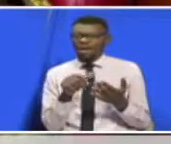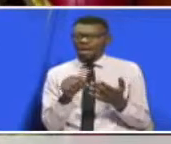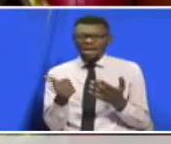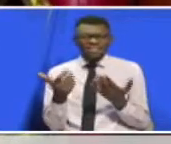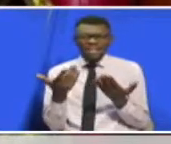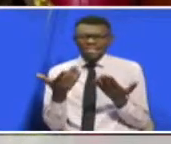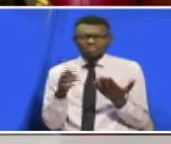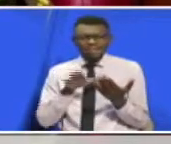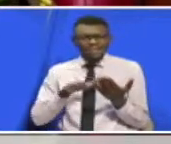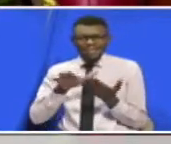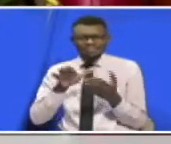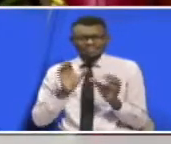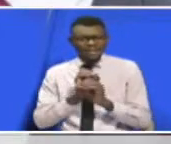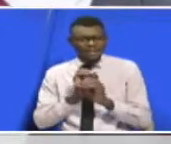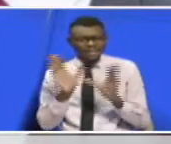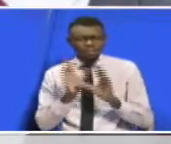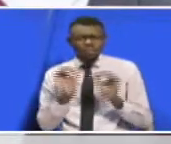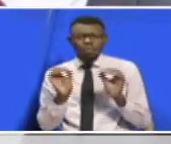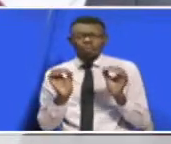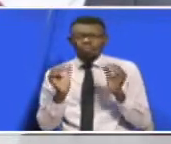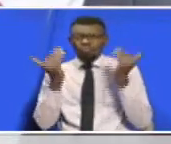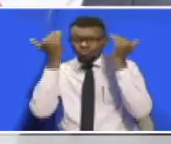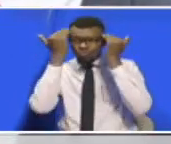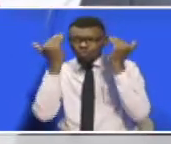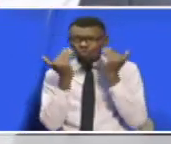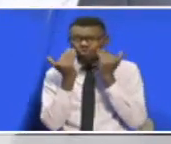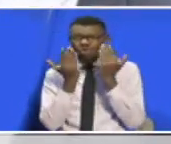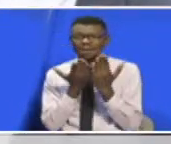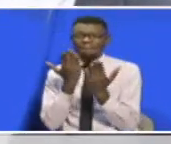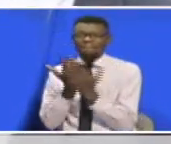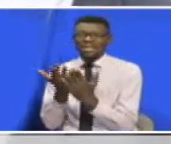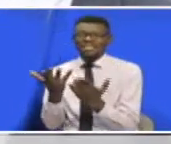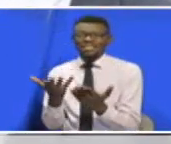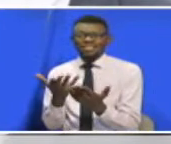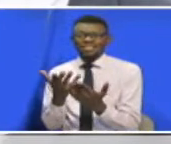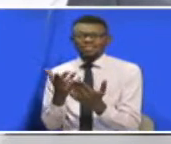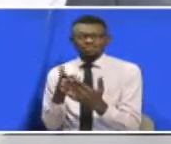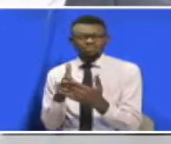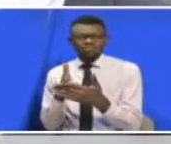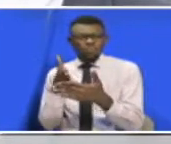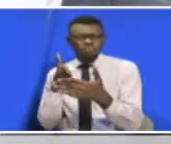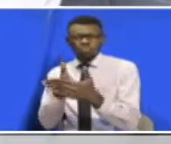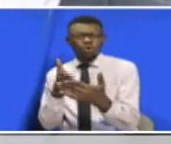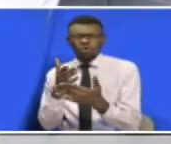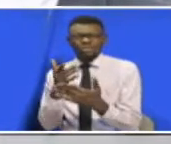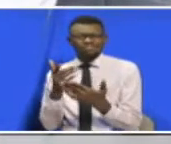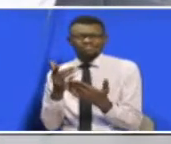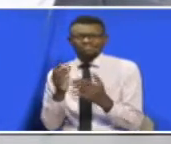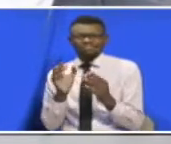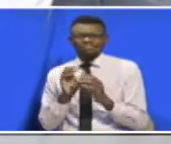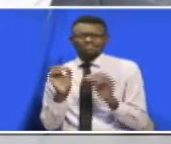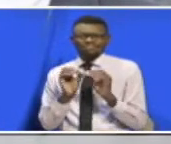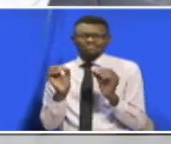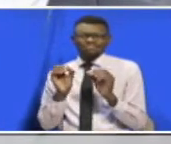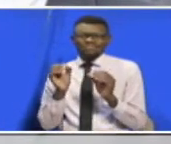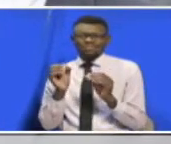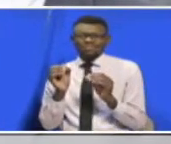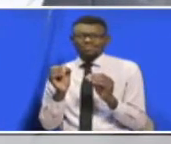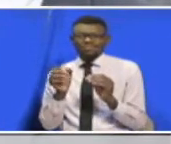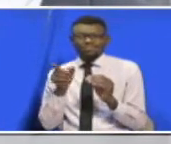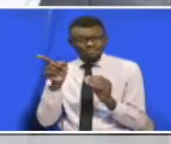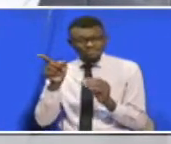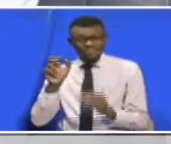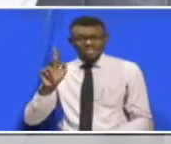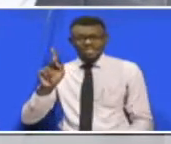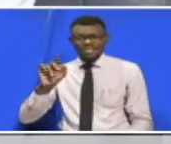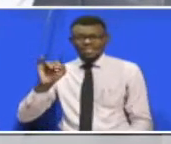anywhere, even before the Court of Appeal, that challenges the sentence of 4 months. What has happened merely is Mr. Kinoti is asking the Court of